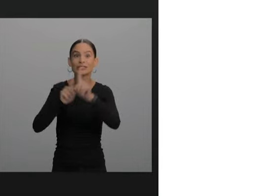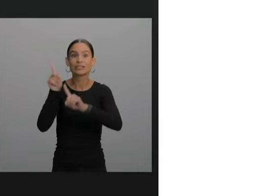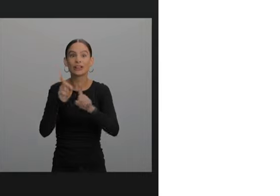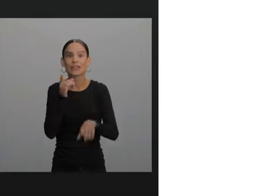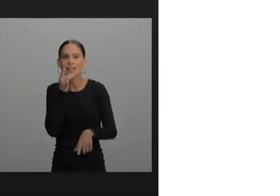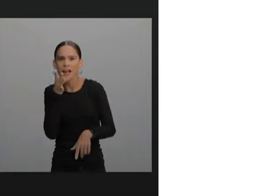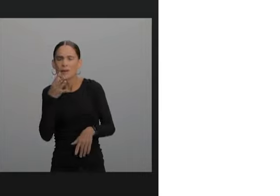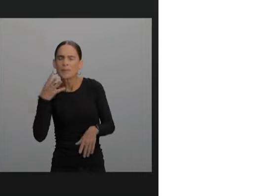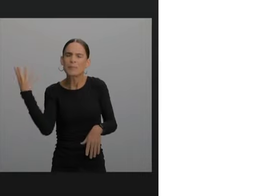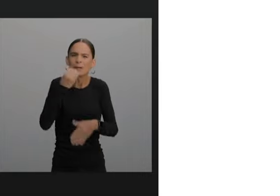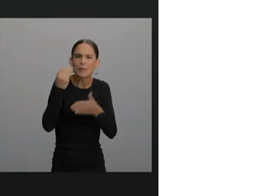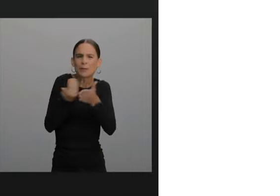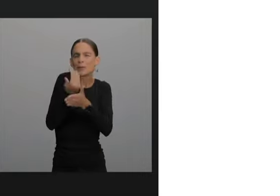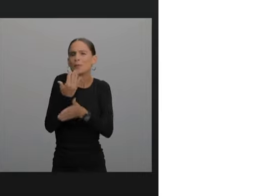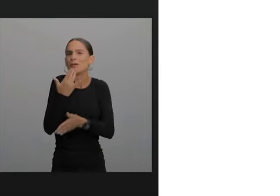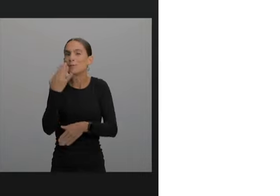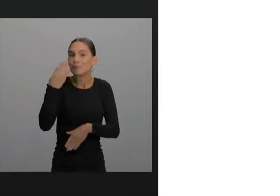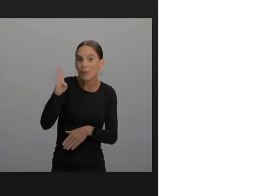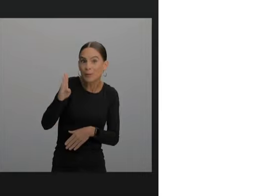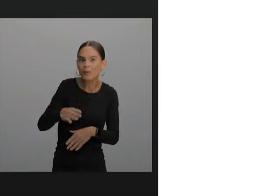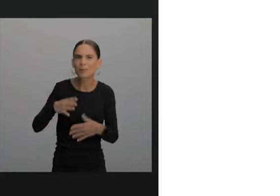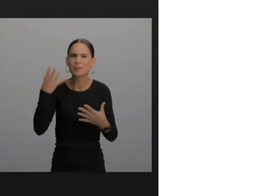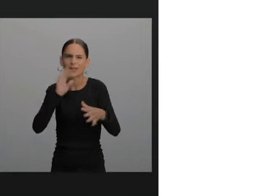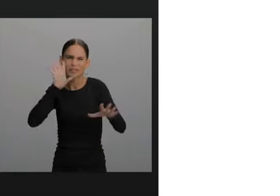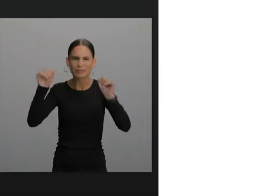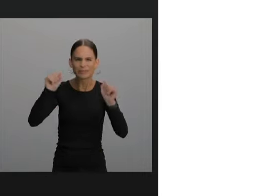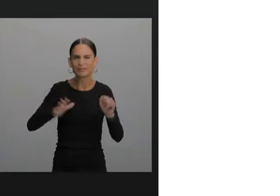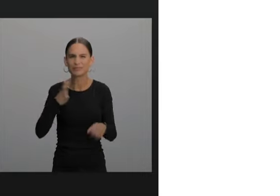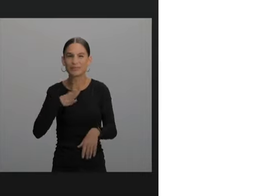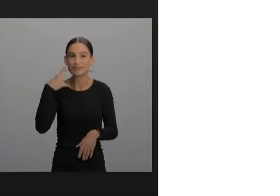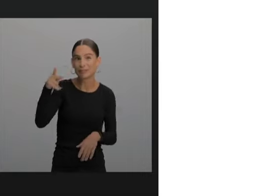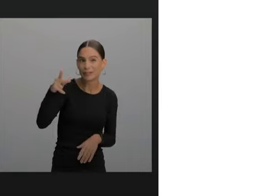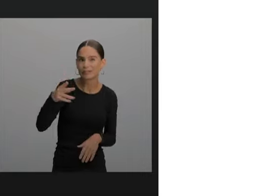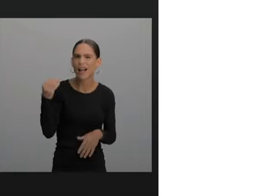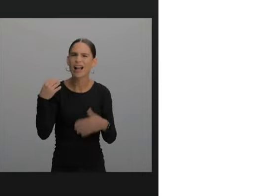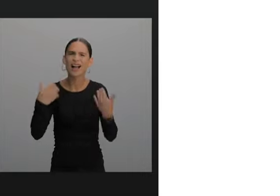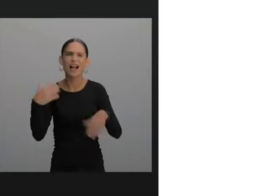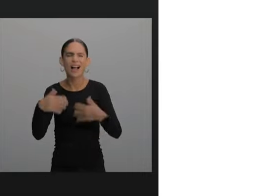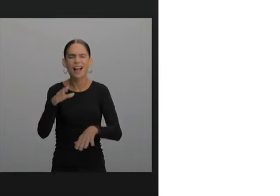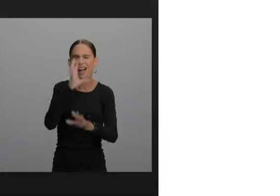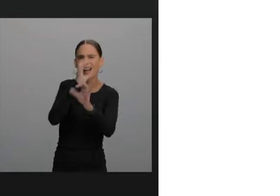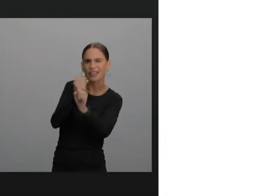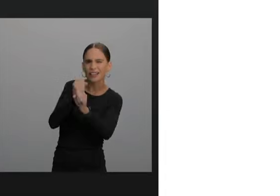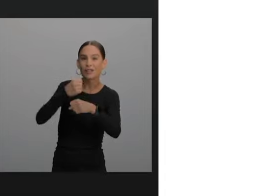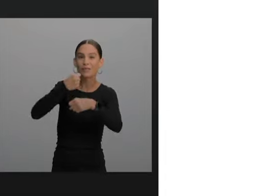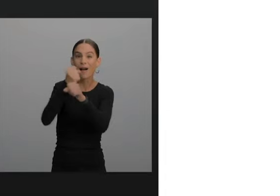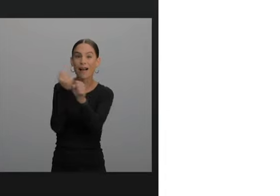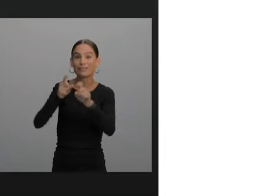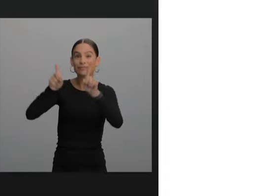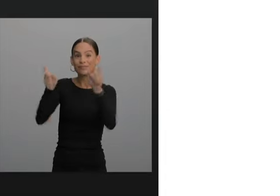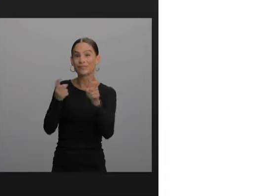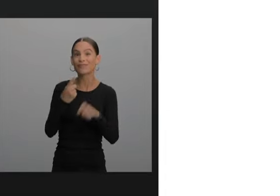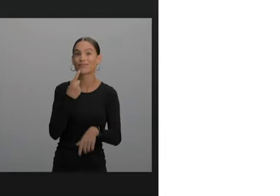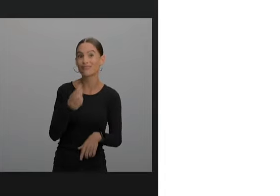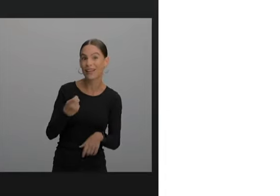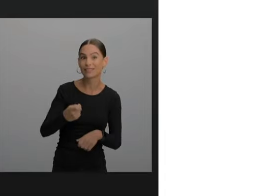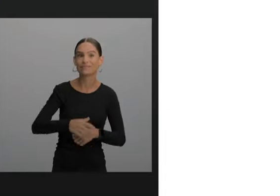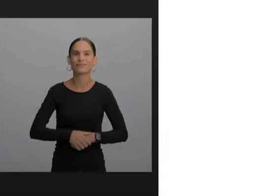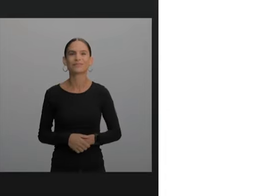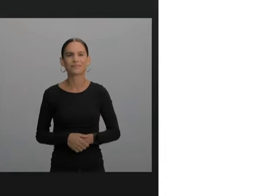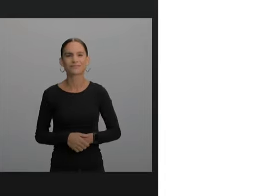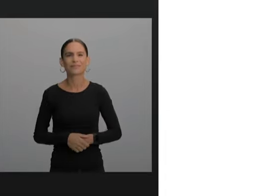white? Shade of blue, a strikingly elegant purple, and a truly eye-catching product red. Strikingly elegant. Users depend